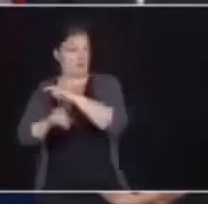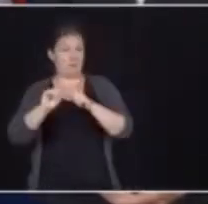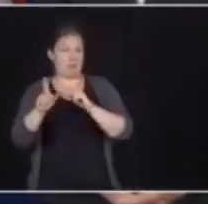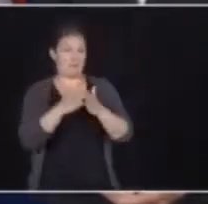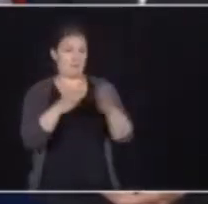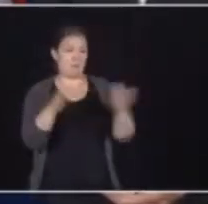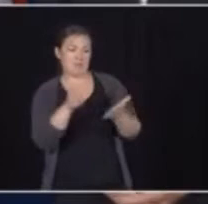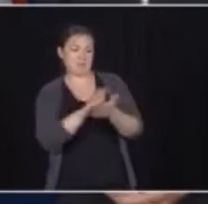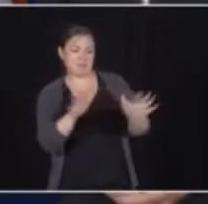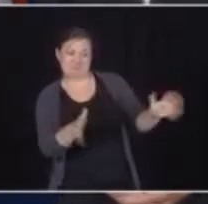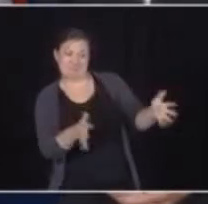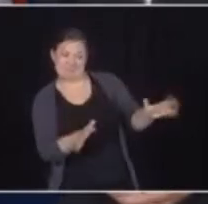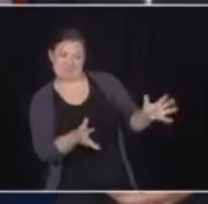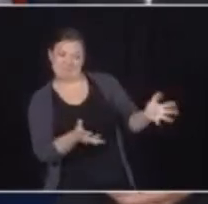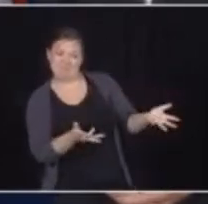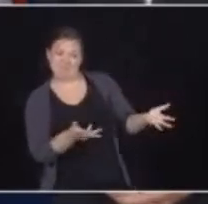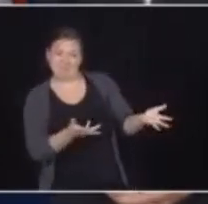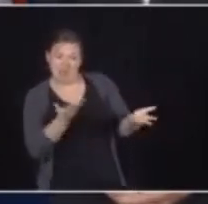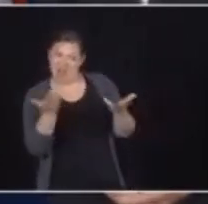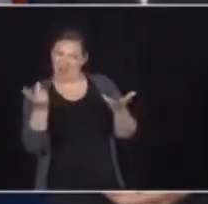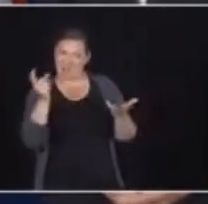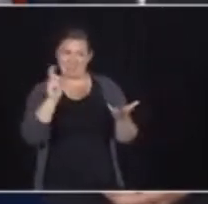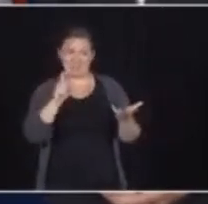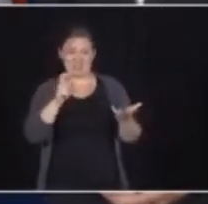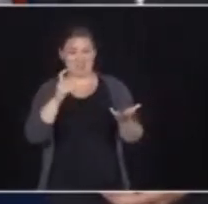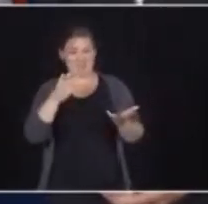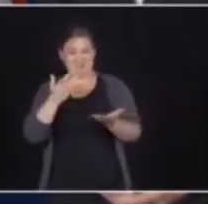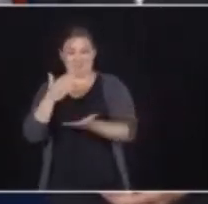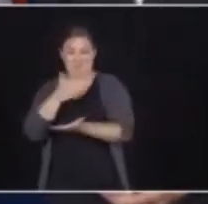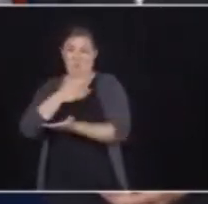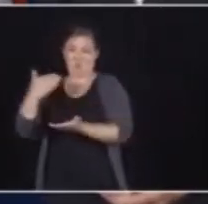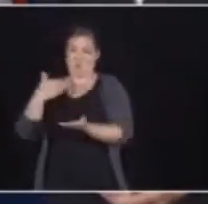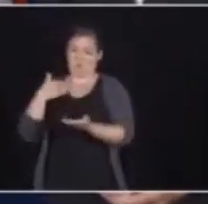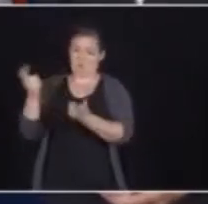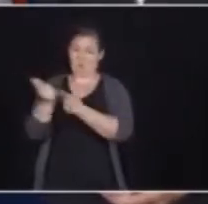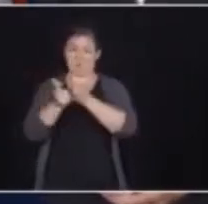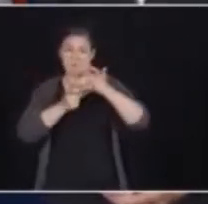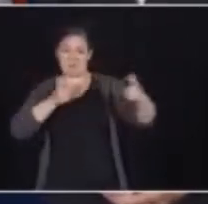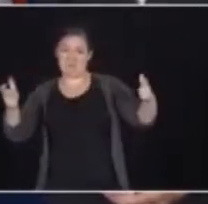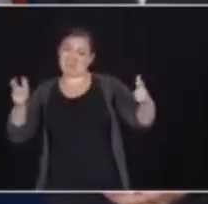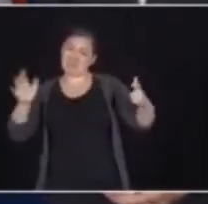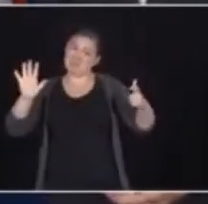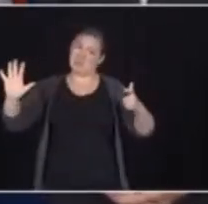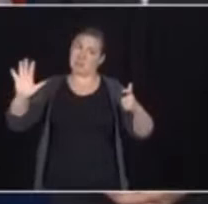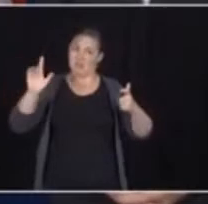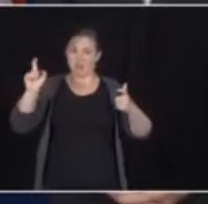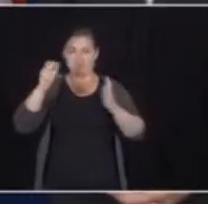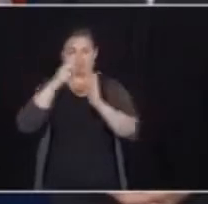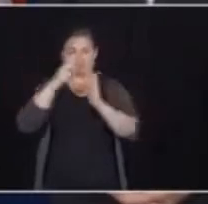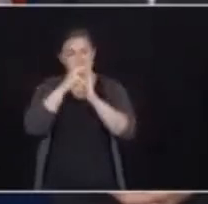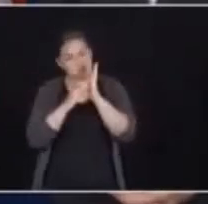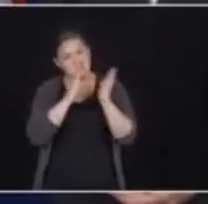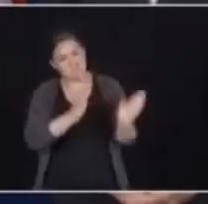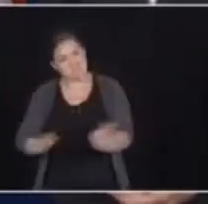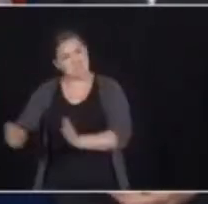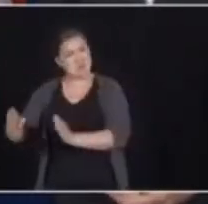thought of, the biggest board, what they're preparing for, at least for today? Well, first of all, when it comes to education, our government's putting